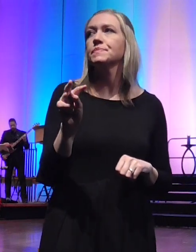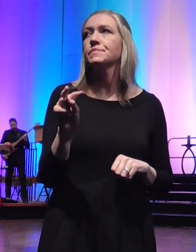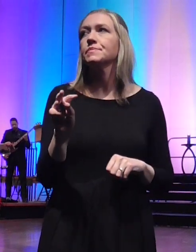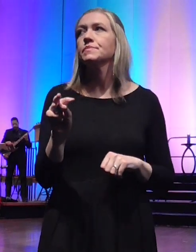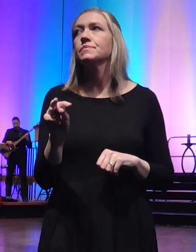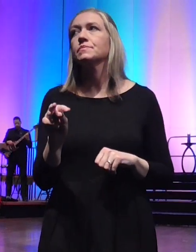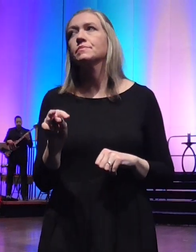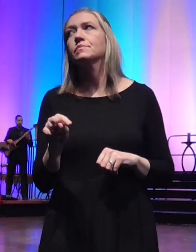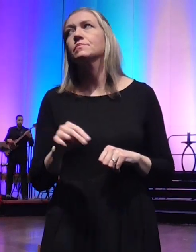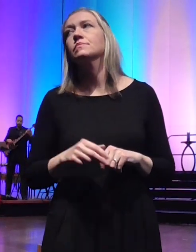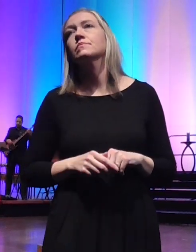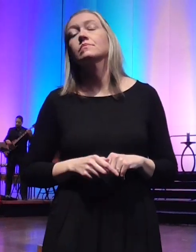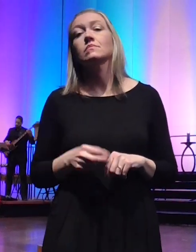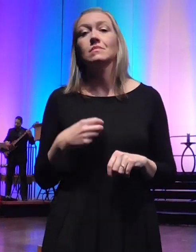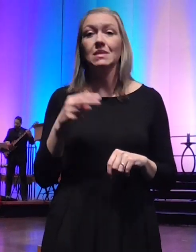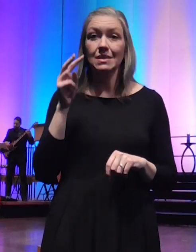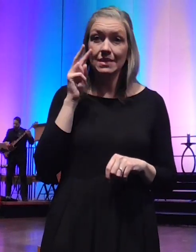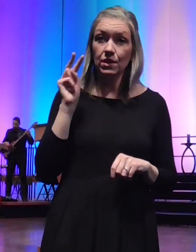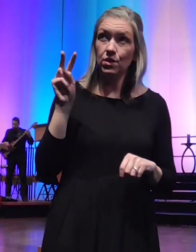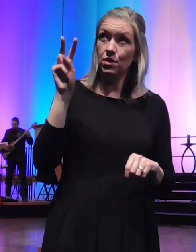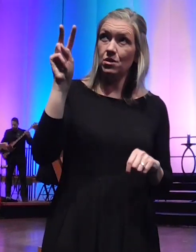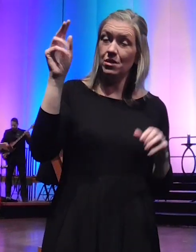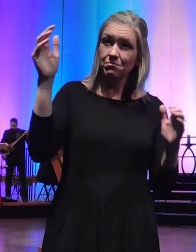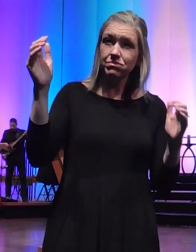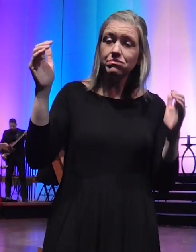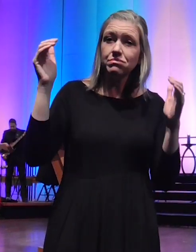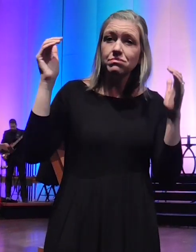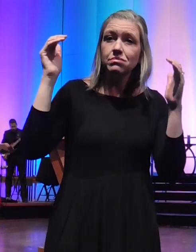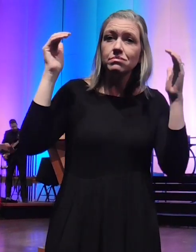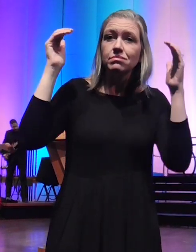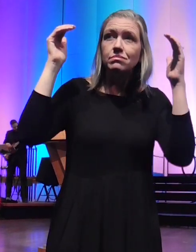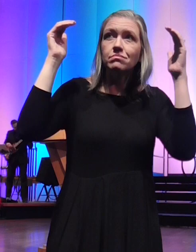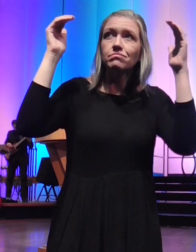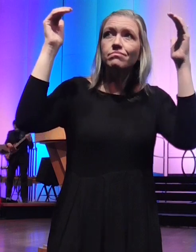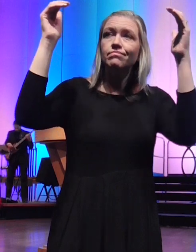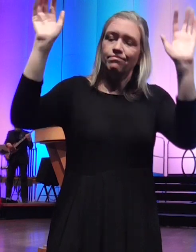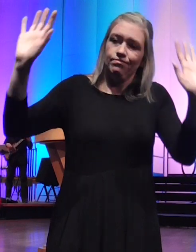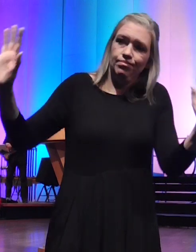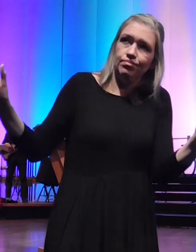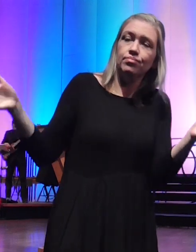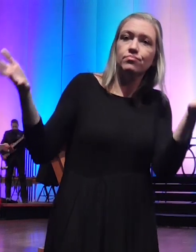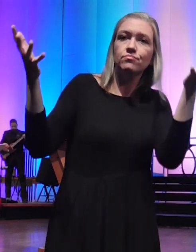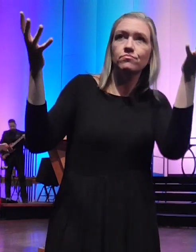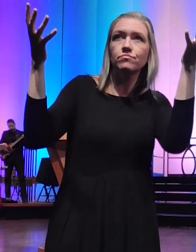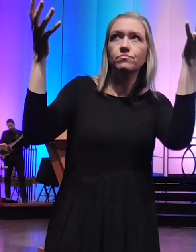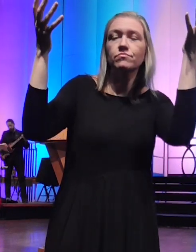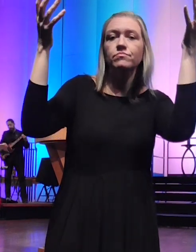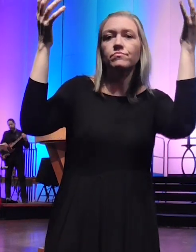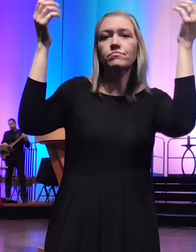To see you high and lifted up,